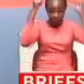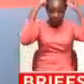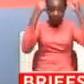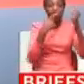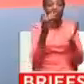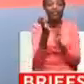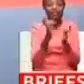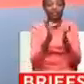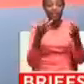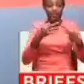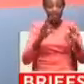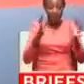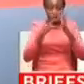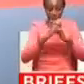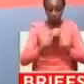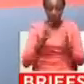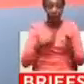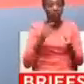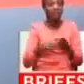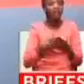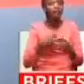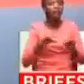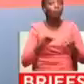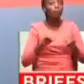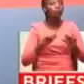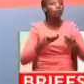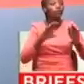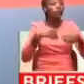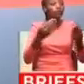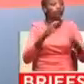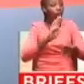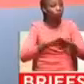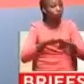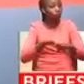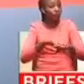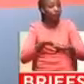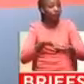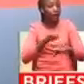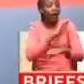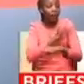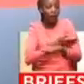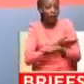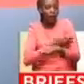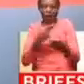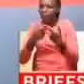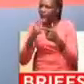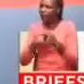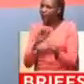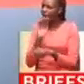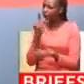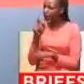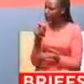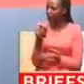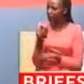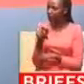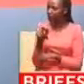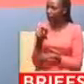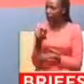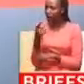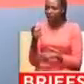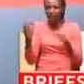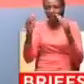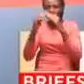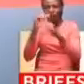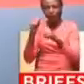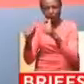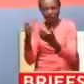and fame. Everything you can see in this world, I'll give it to you. So I have a question for you. Yeah. Did you ever go through these stages by the time you got